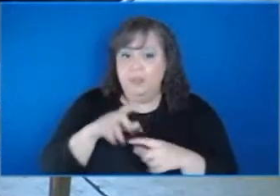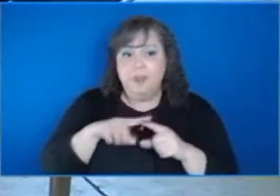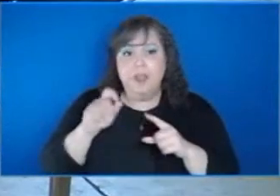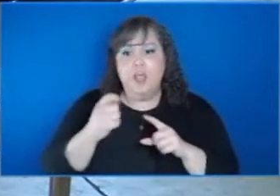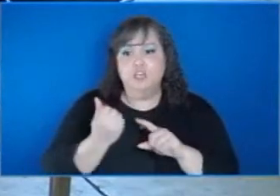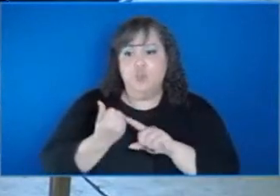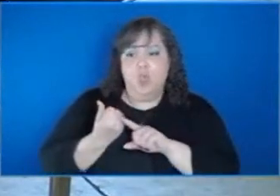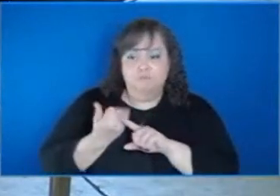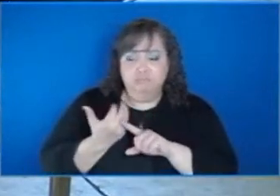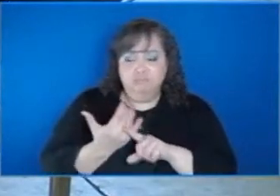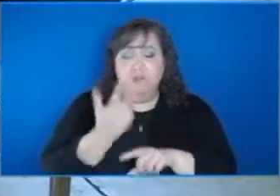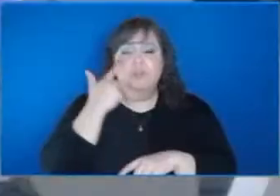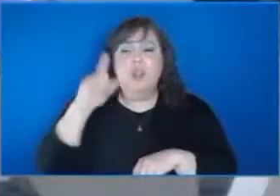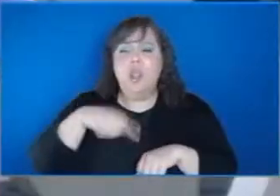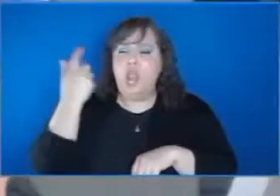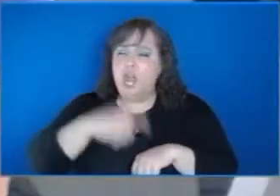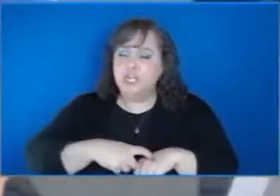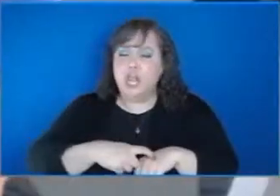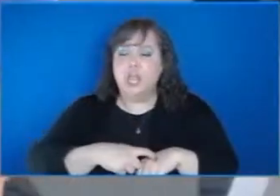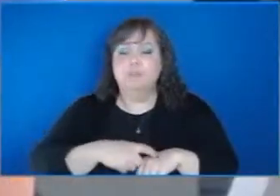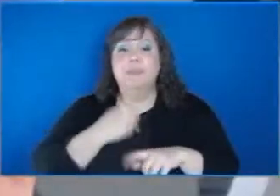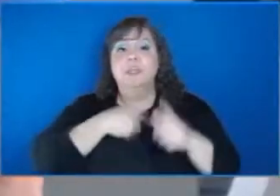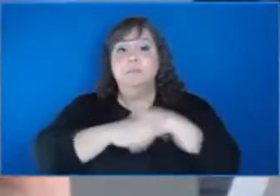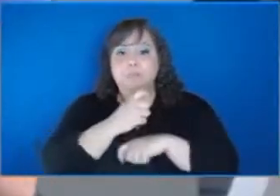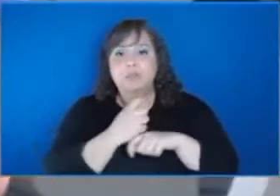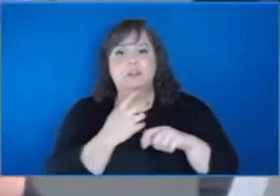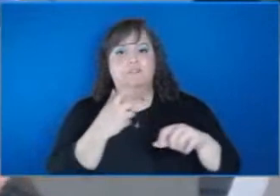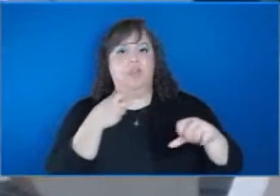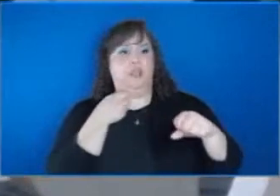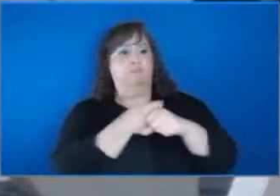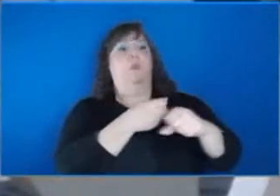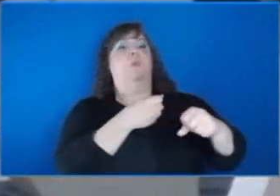I mean, as compared to this instantaneous event, you would have to